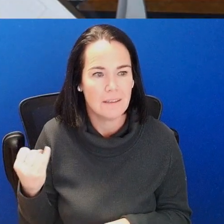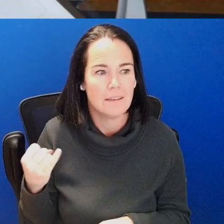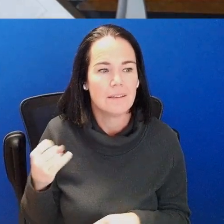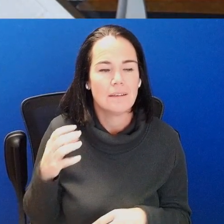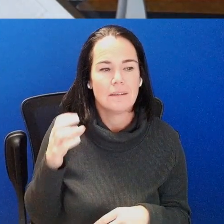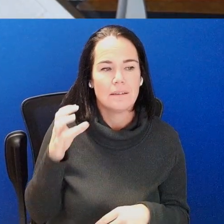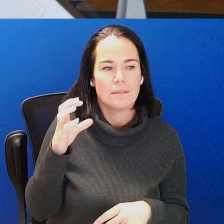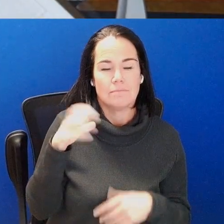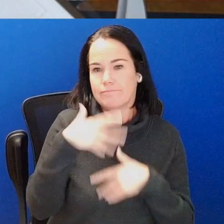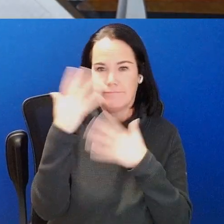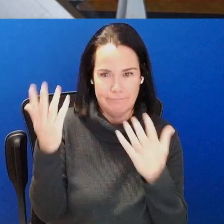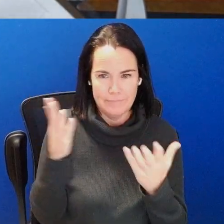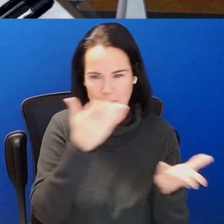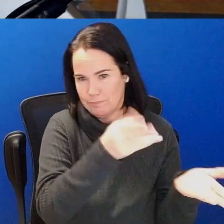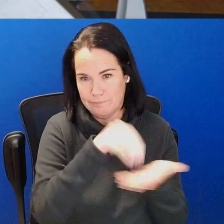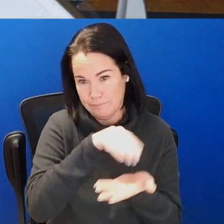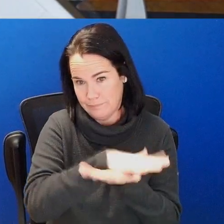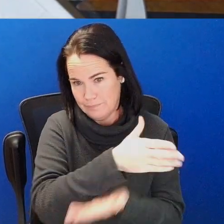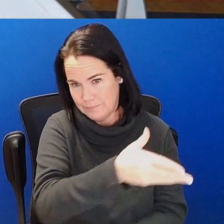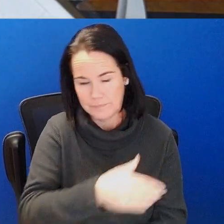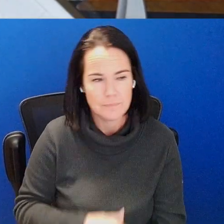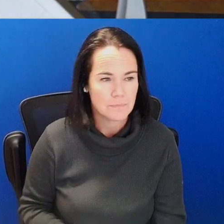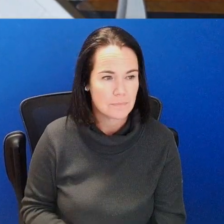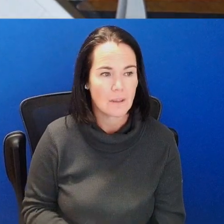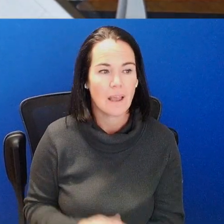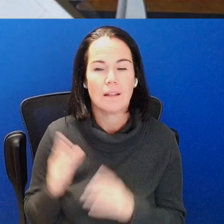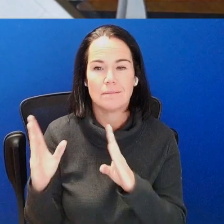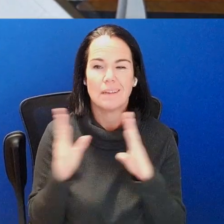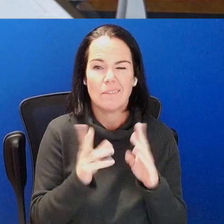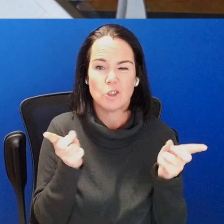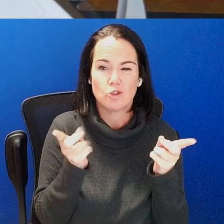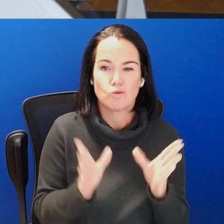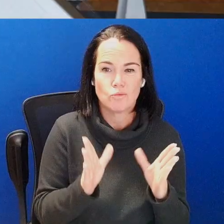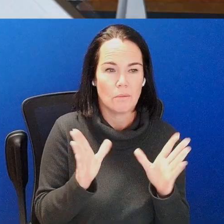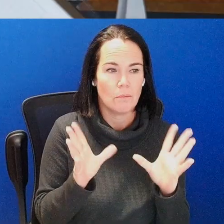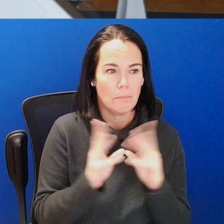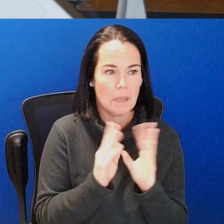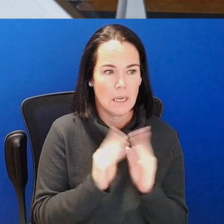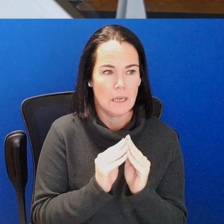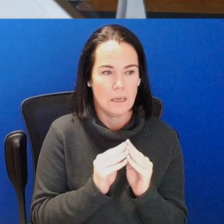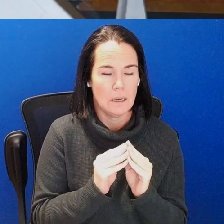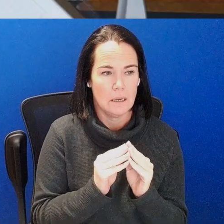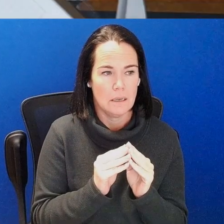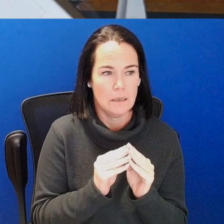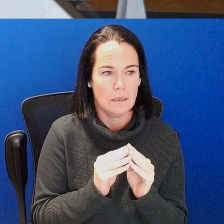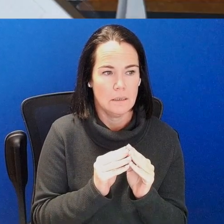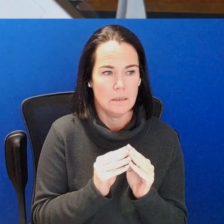All right, and then I have a director's meeting.